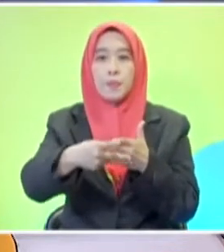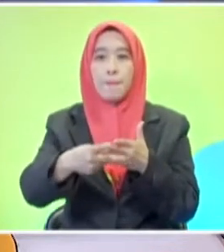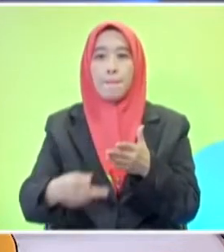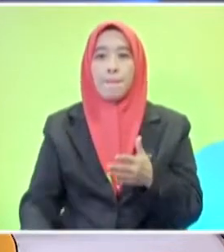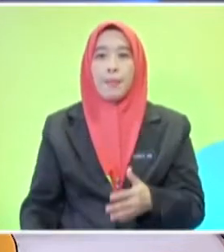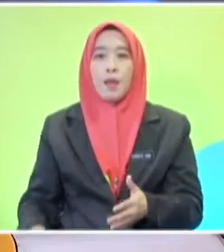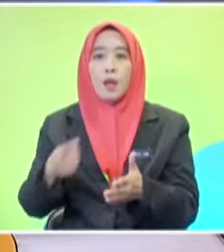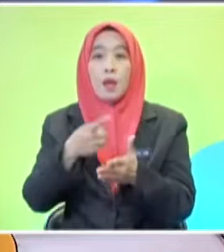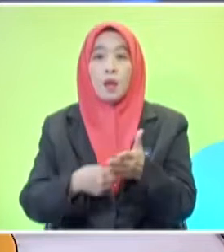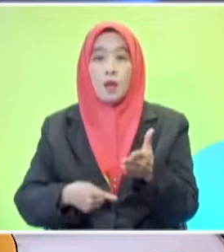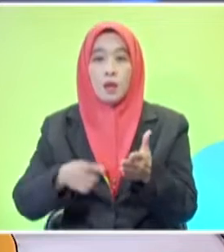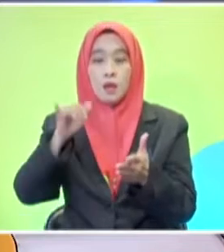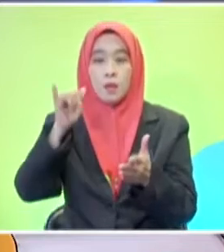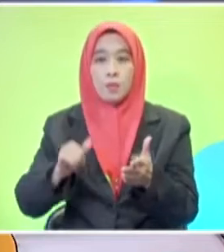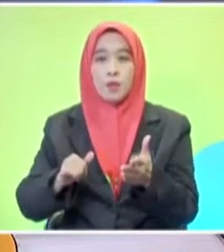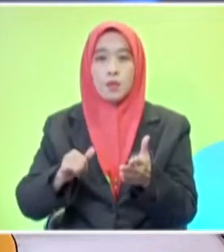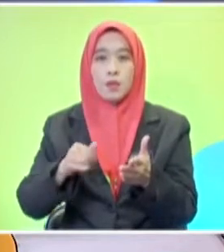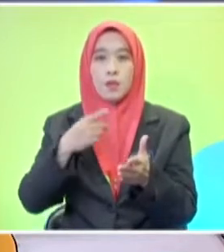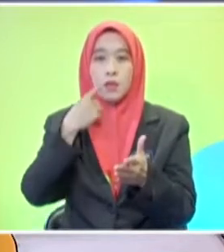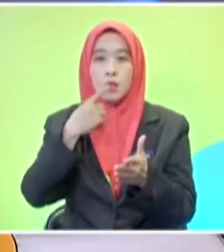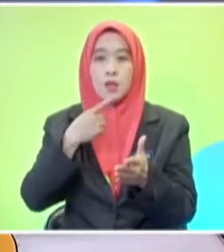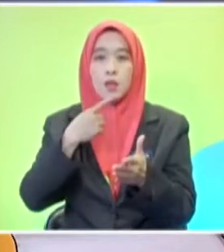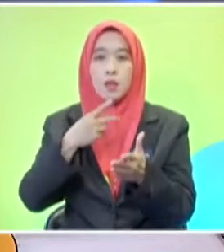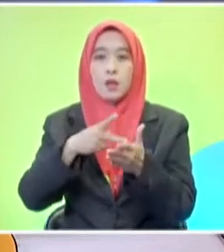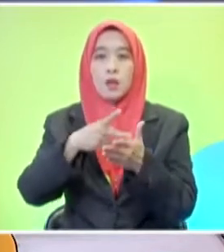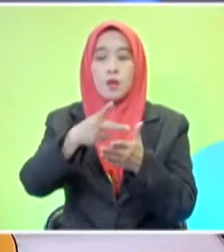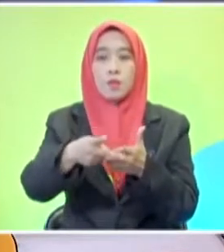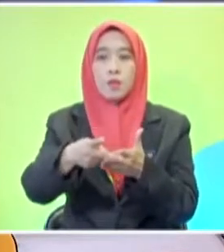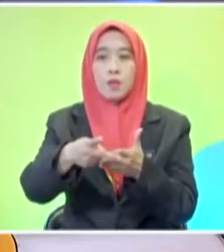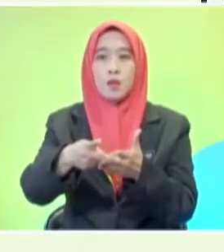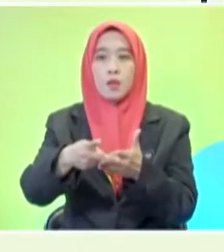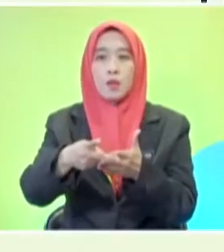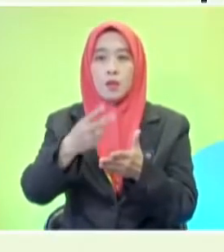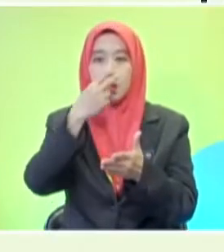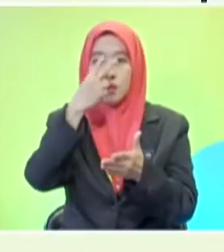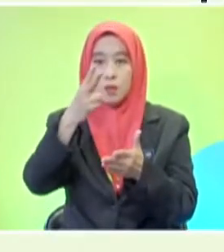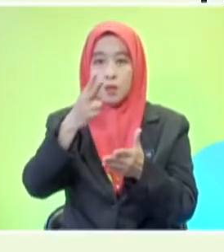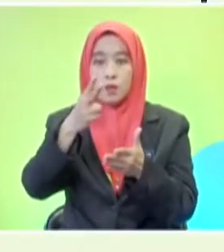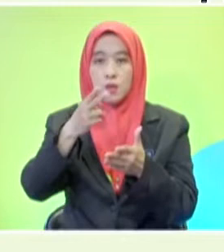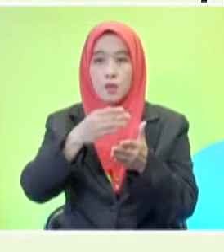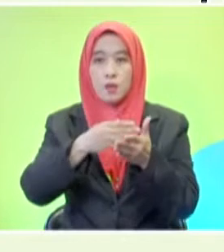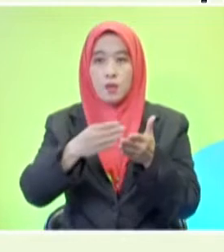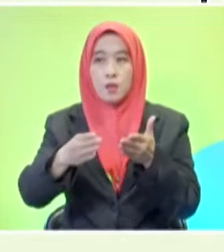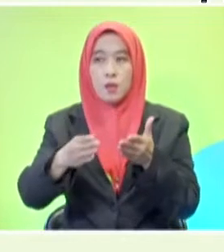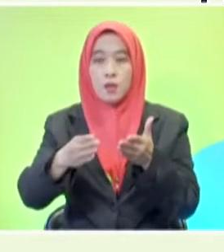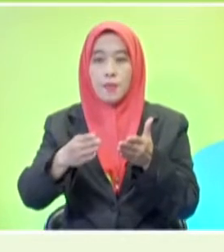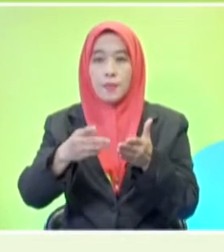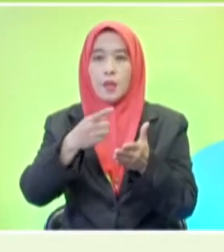what does commensalism means. Okay, so from the slide you can see that commensalism is actually